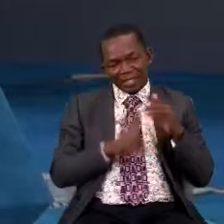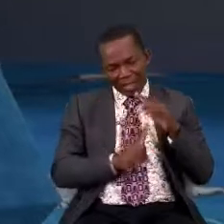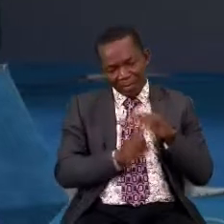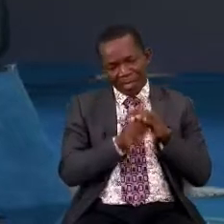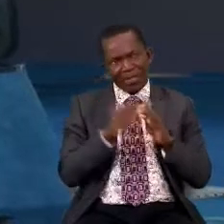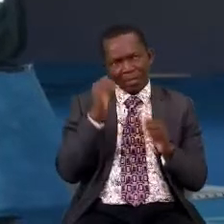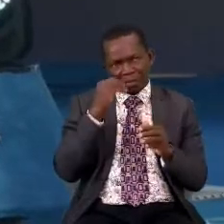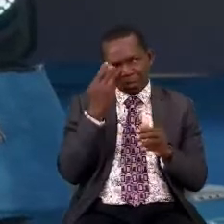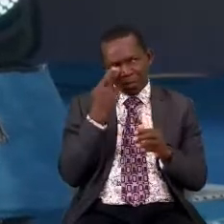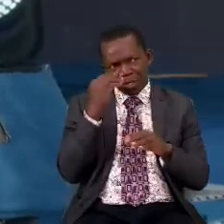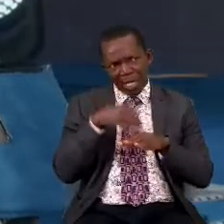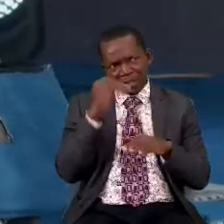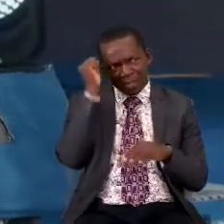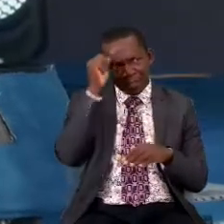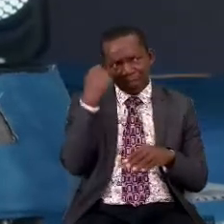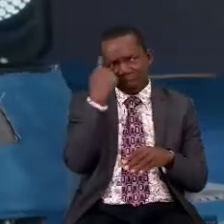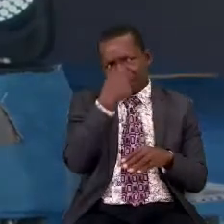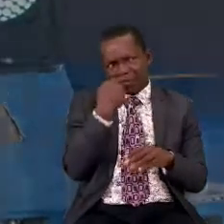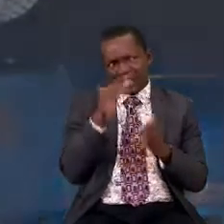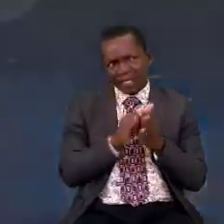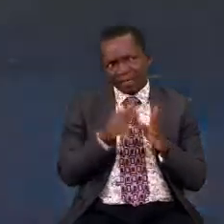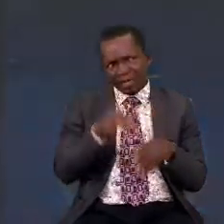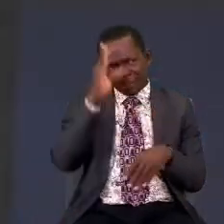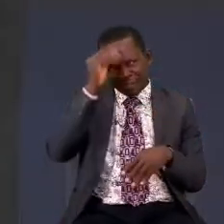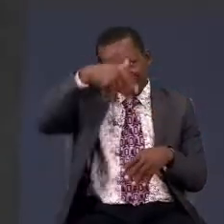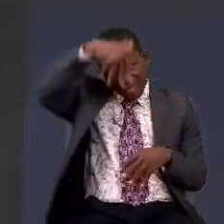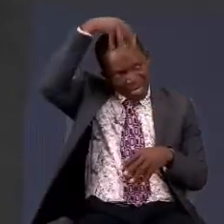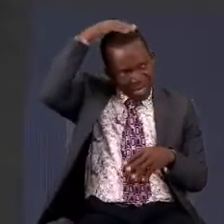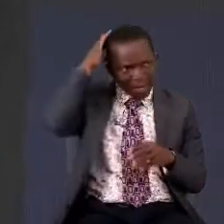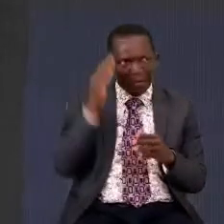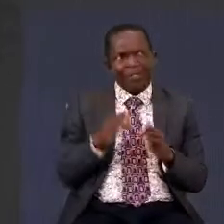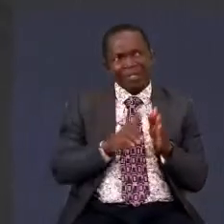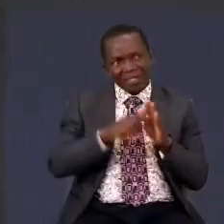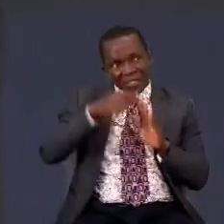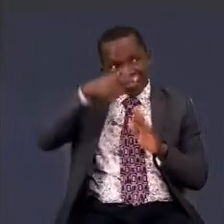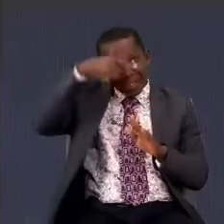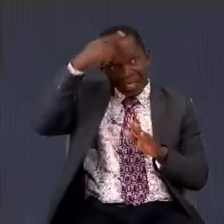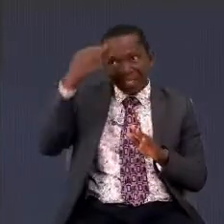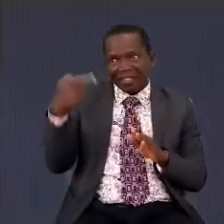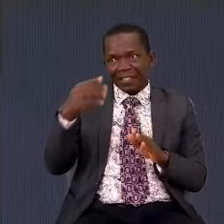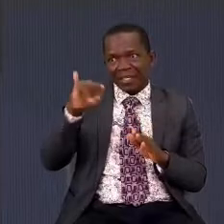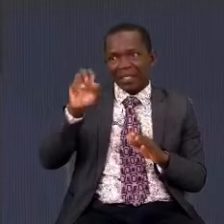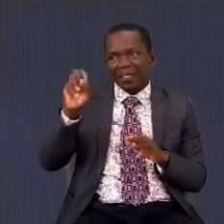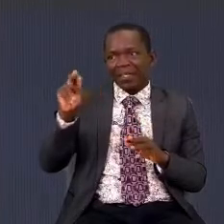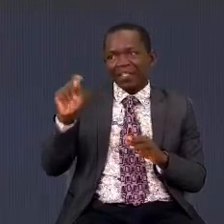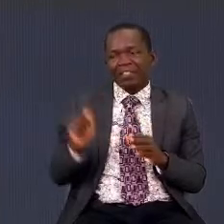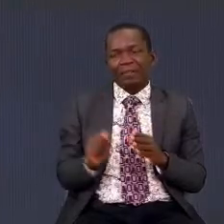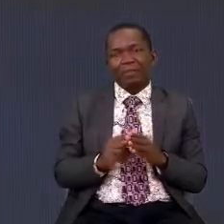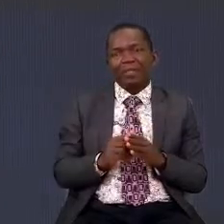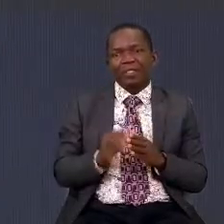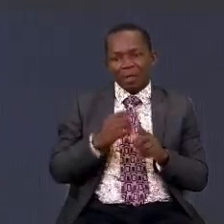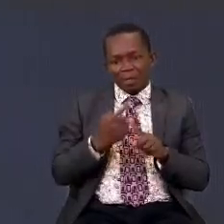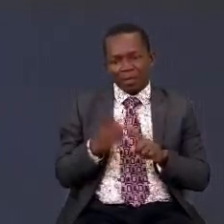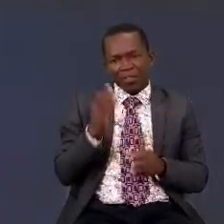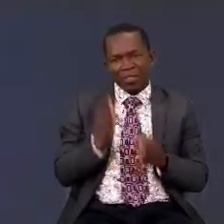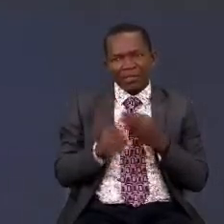But if you face the situation, and you face the field, and you face